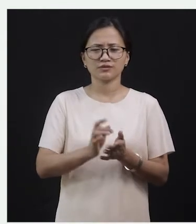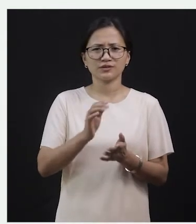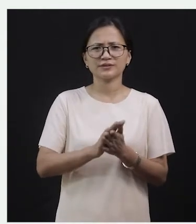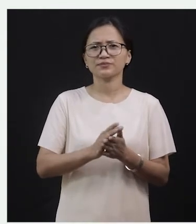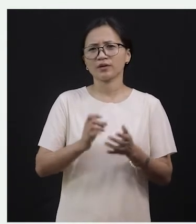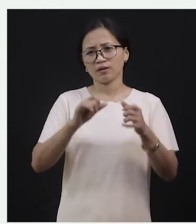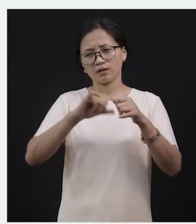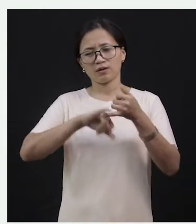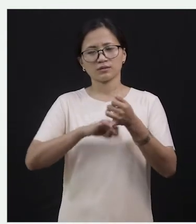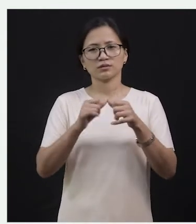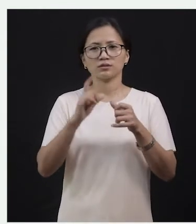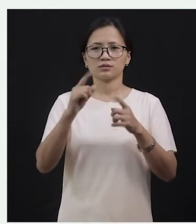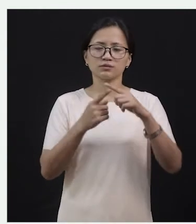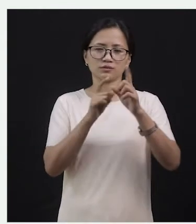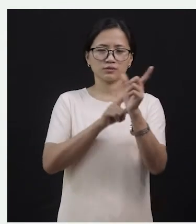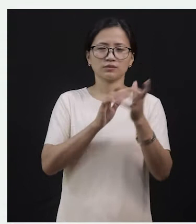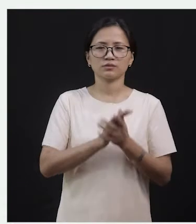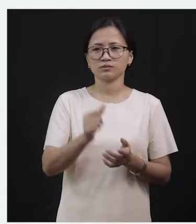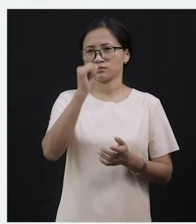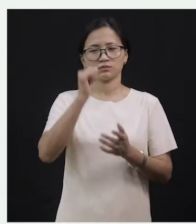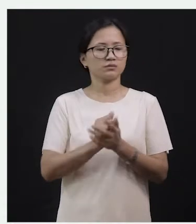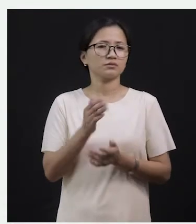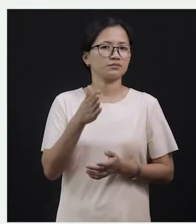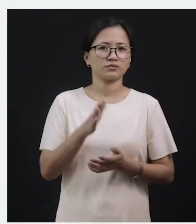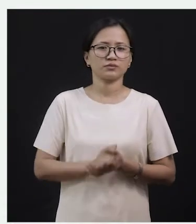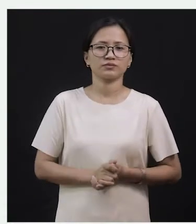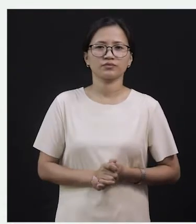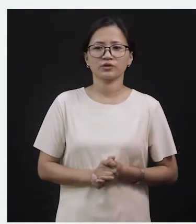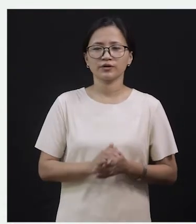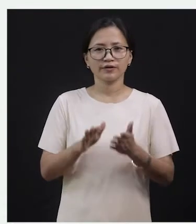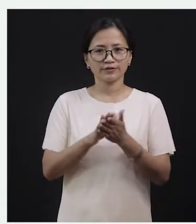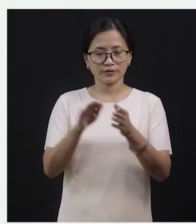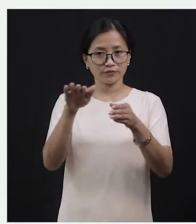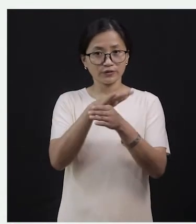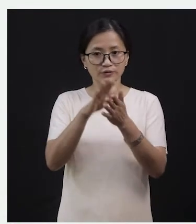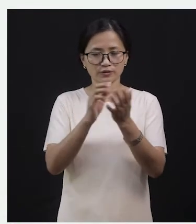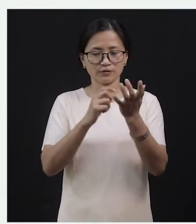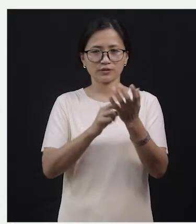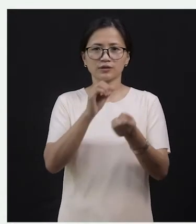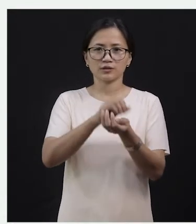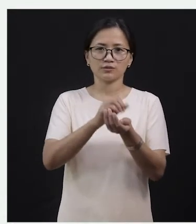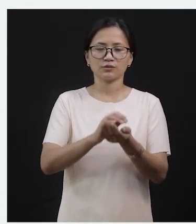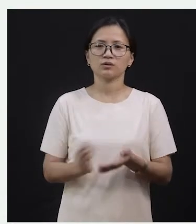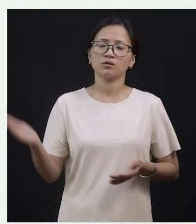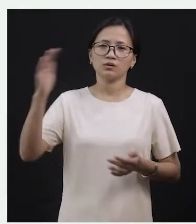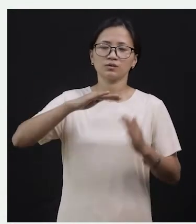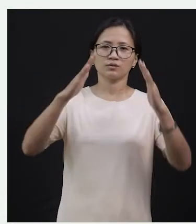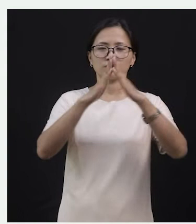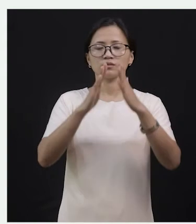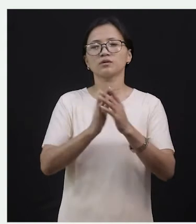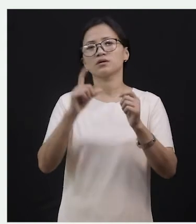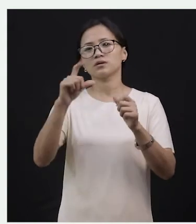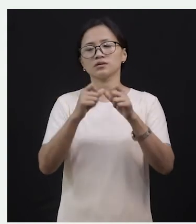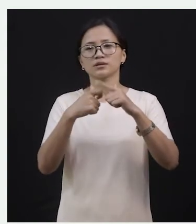salty, and you cannot just drink it up, all right? So the filtered water that we get at home comes from the lakes